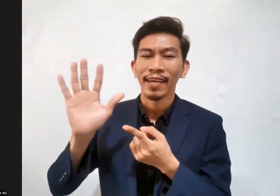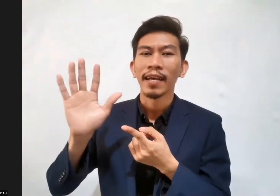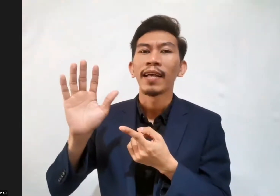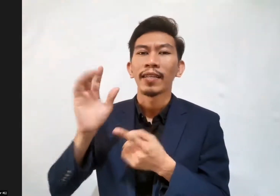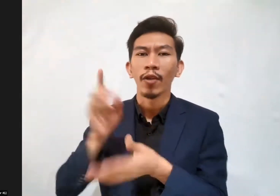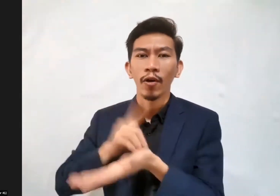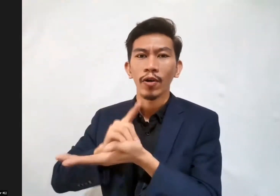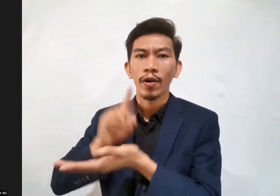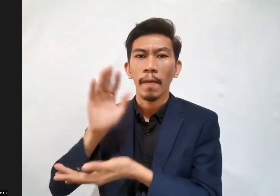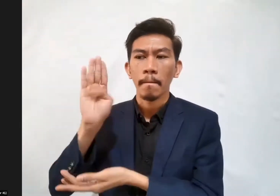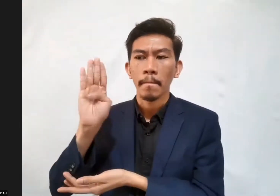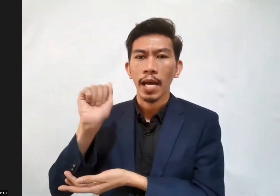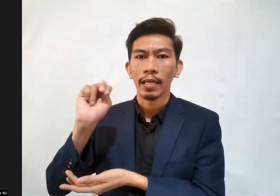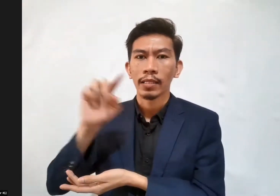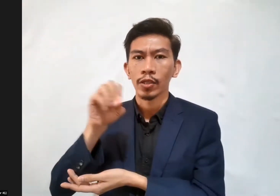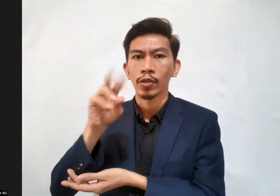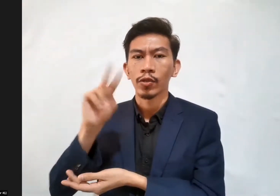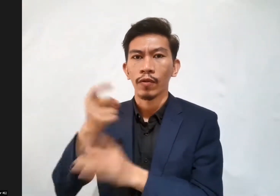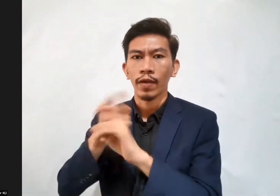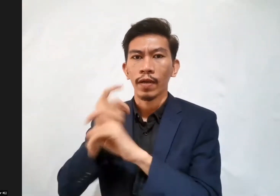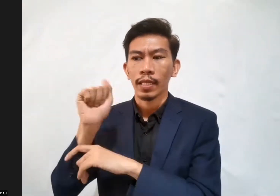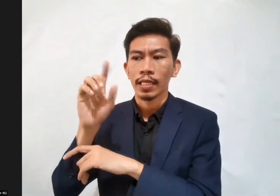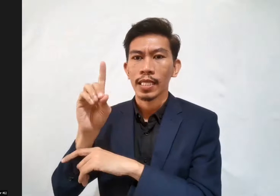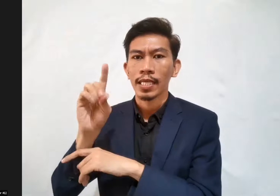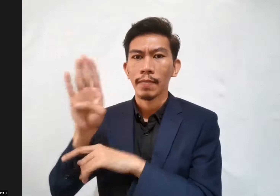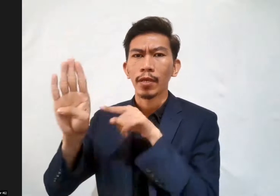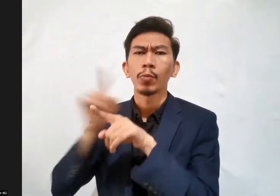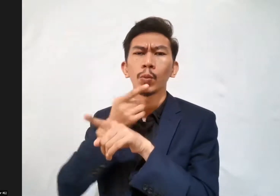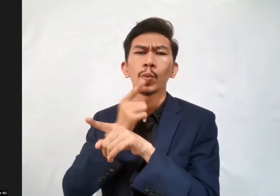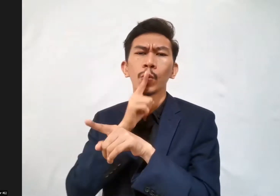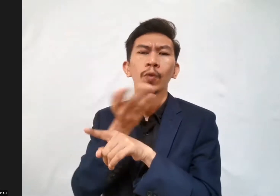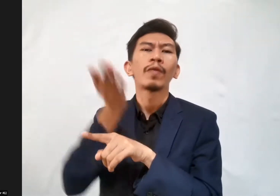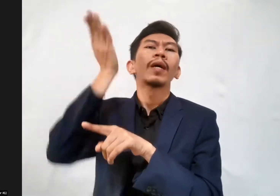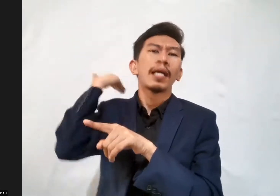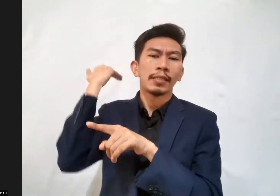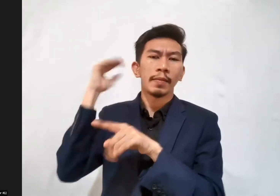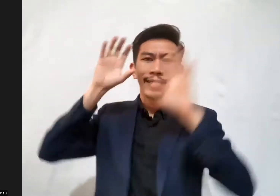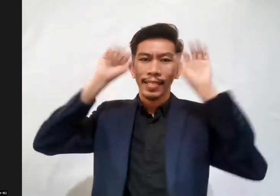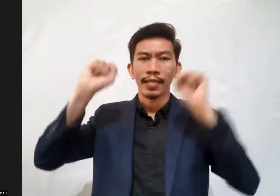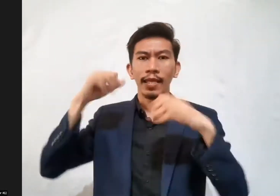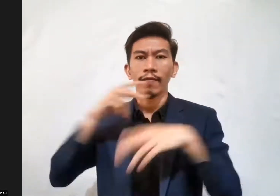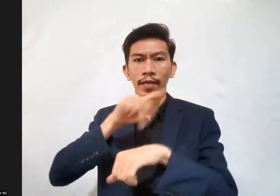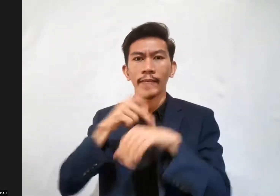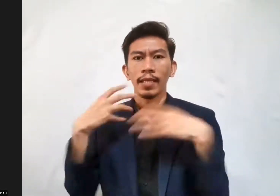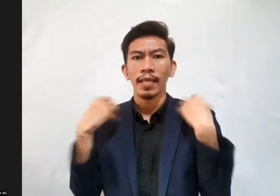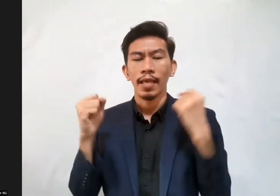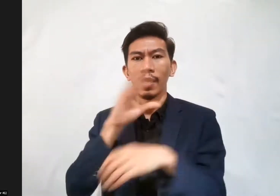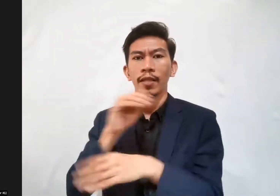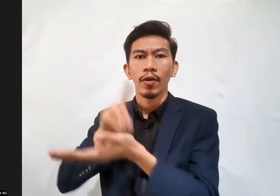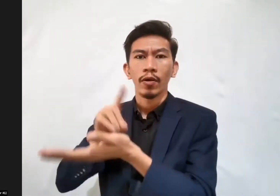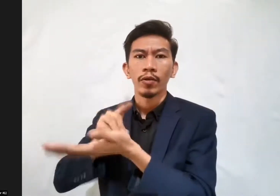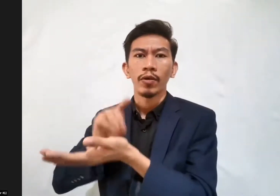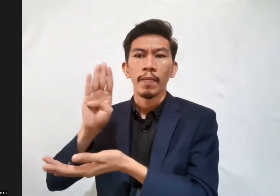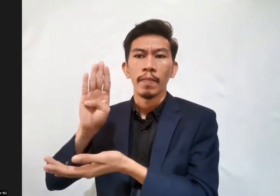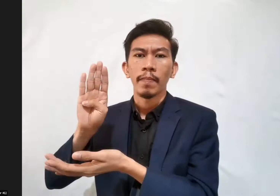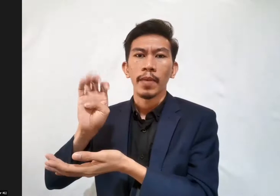with the ADB, who's also, as you may know, a former president of PhilHealth, and Dr. Beverly Ho of the